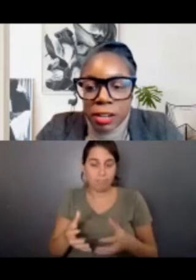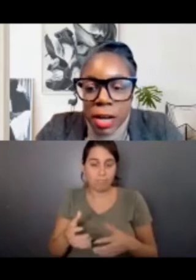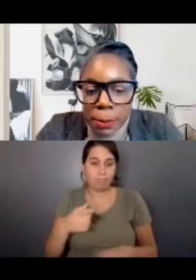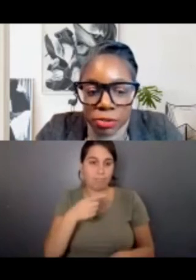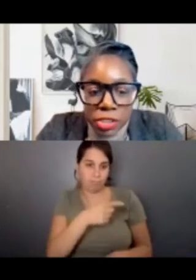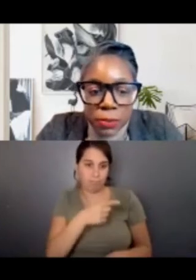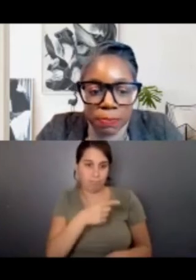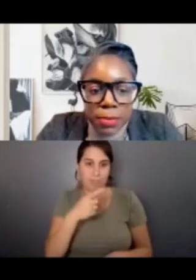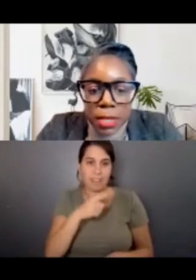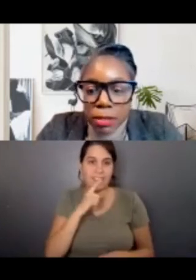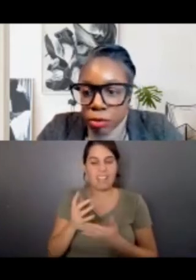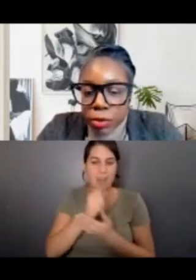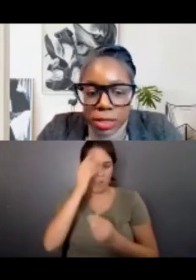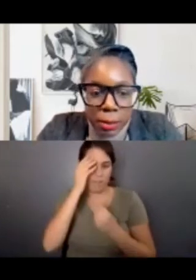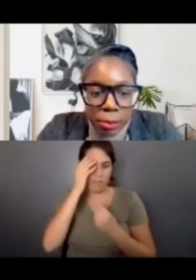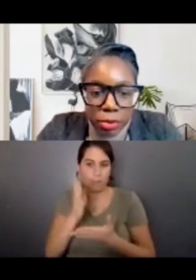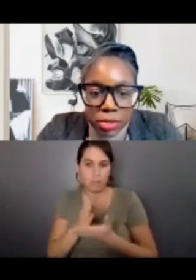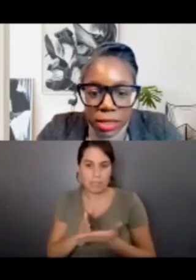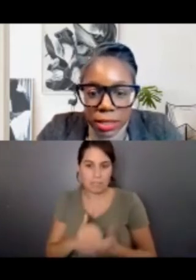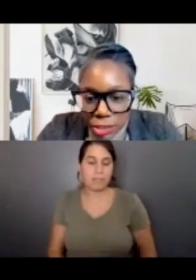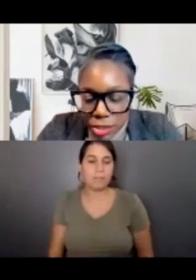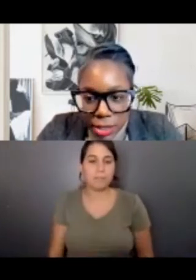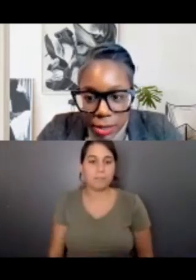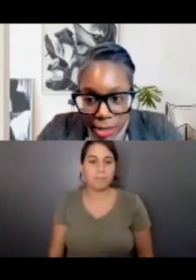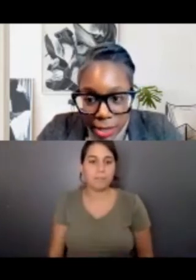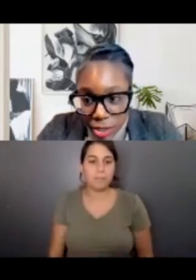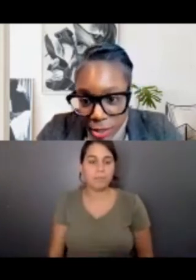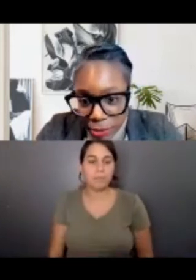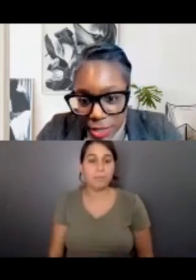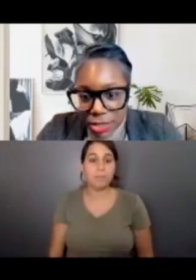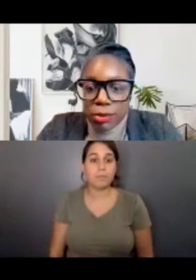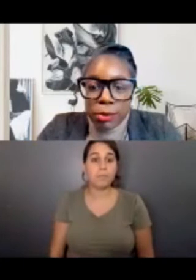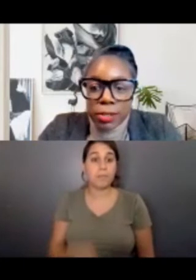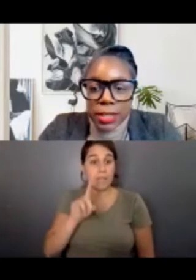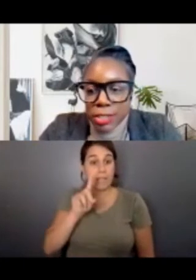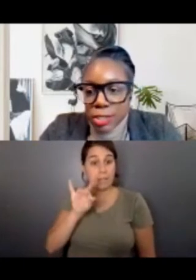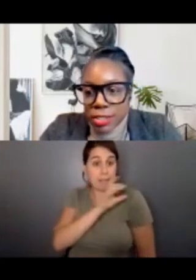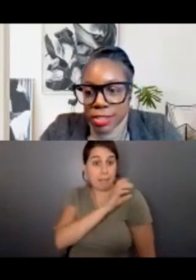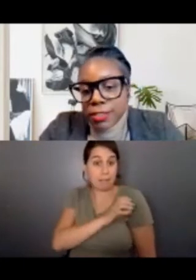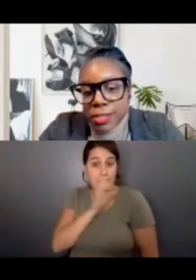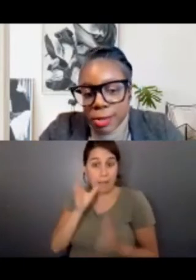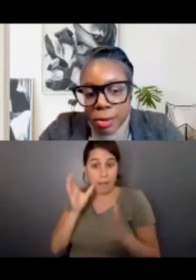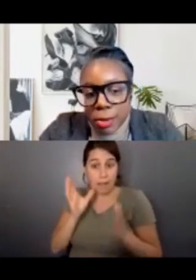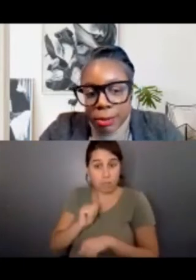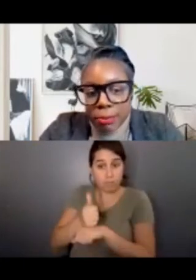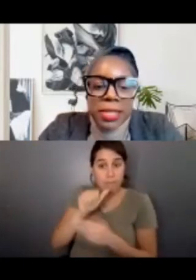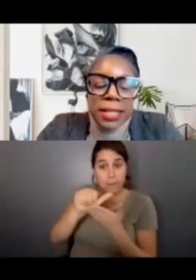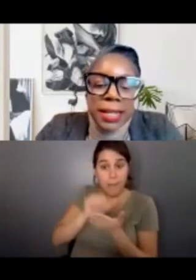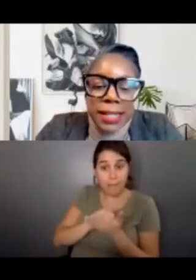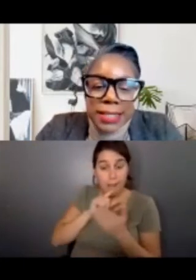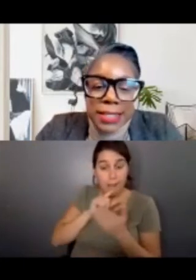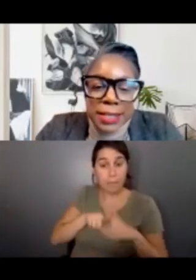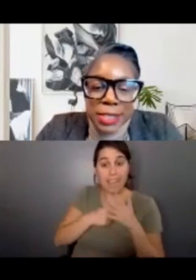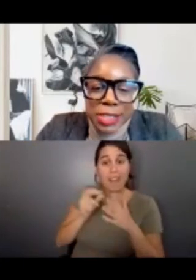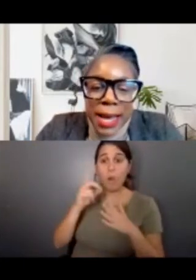our observation. So for example, did the clinician set an agenda up front, or did they just delve into the problem? Did